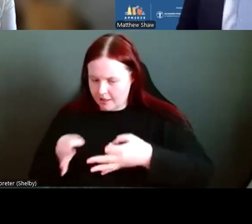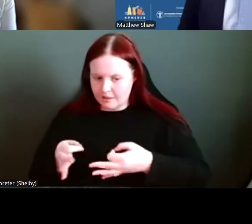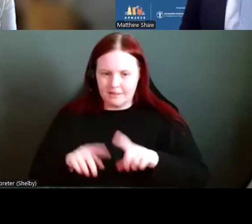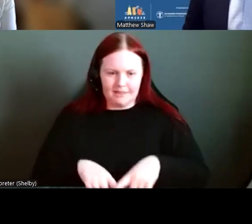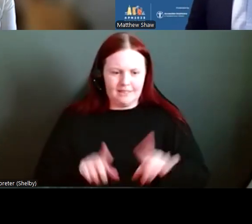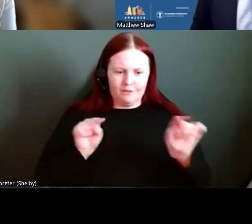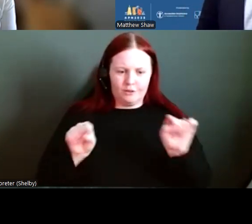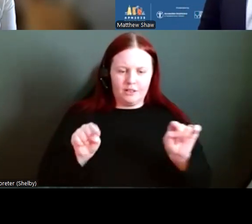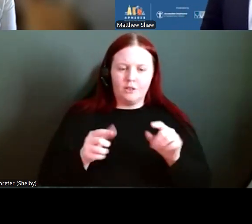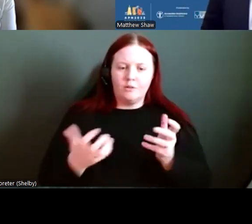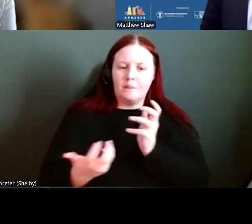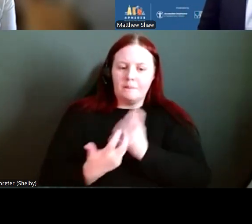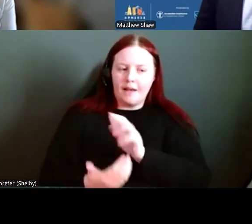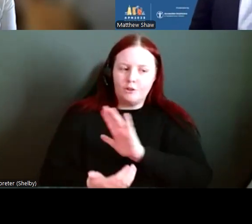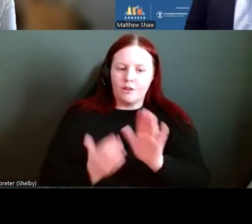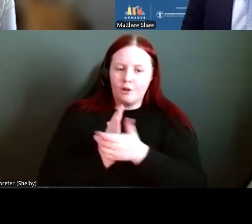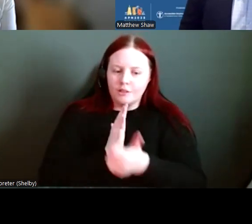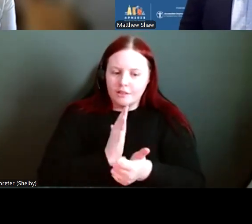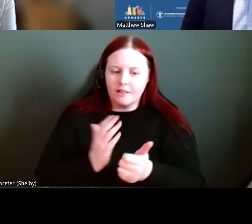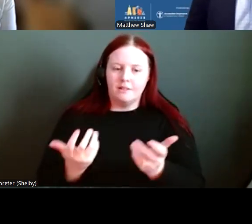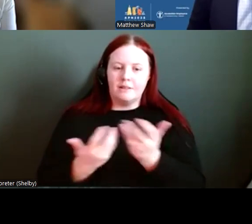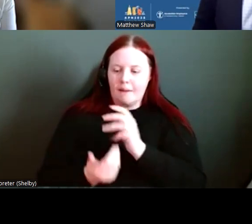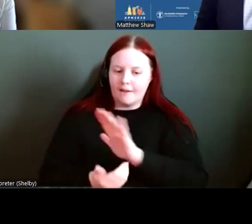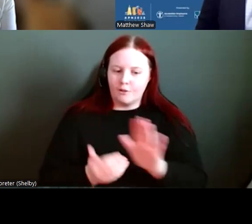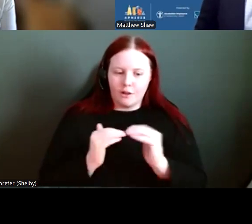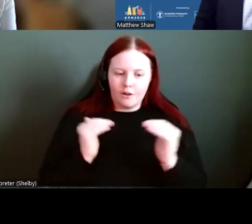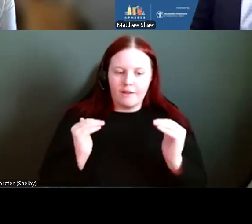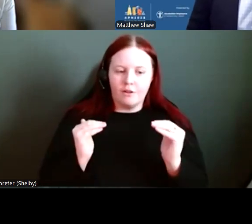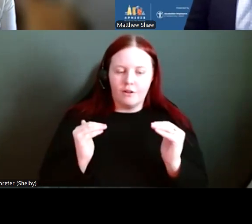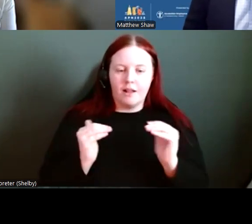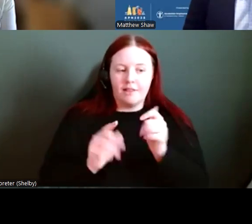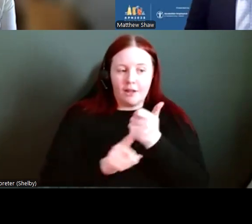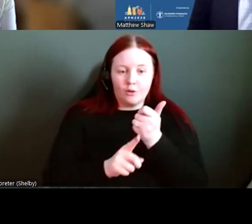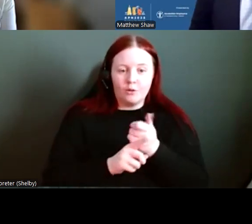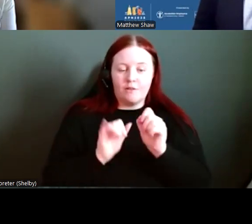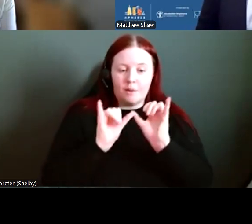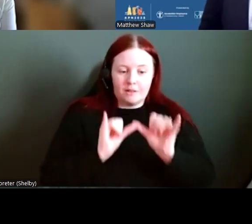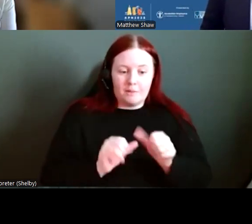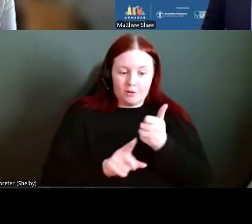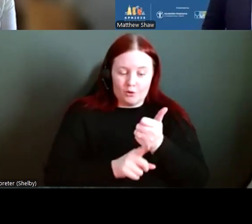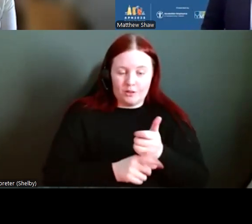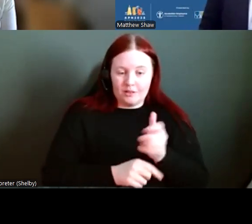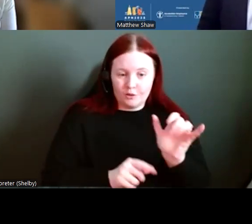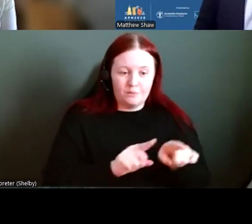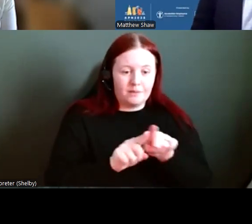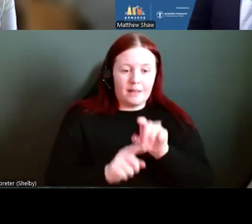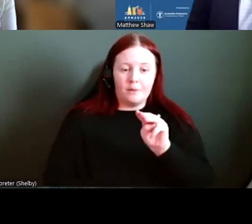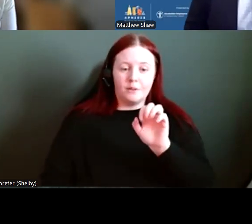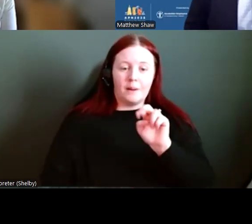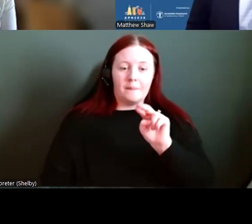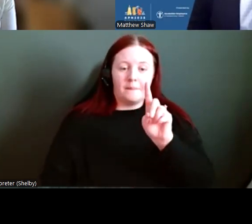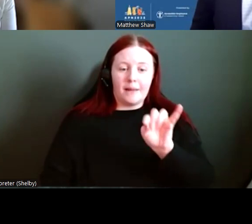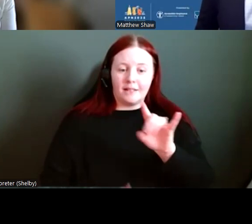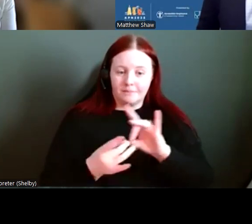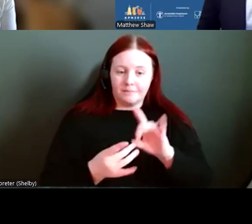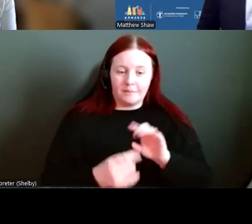resolution that they can use, and that you can kind of actually measure yourself, just like what Mandy was saying about the work at BDO is like